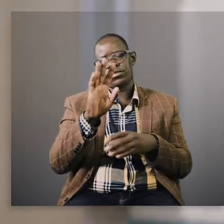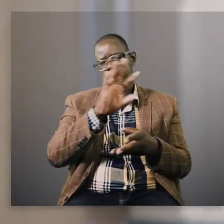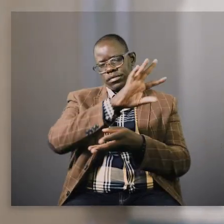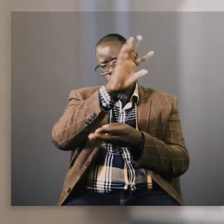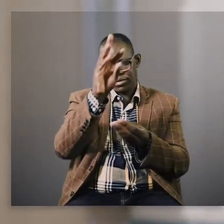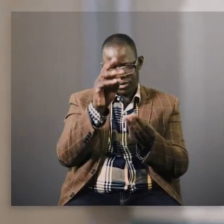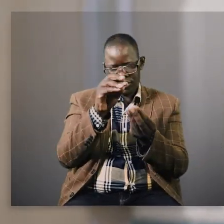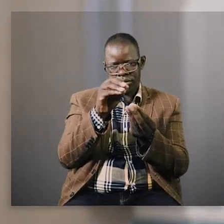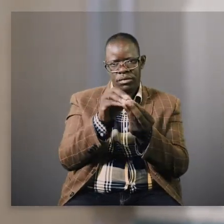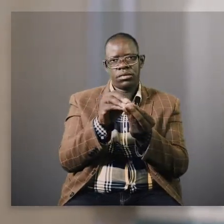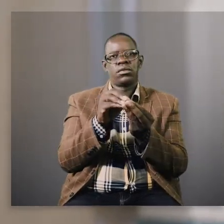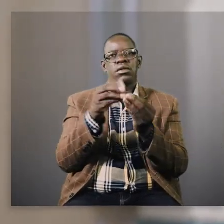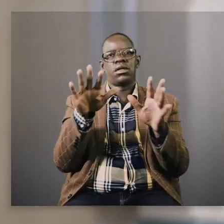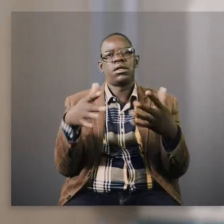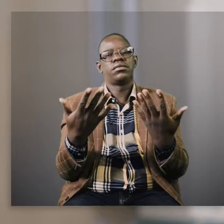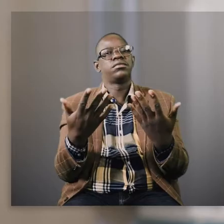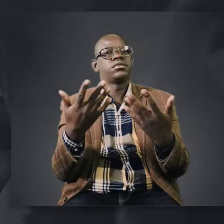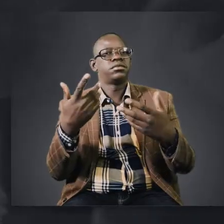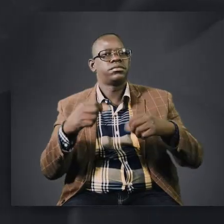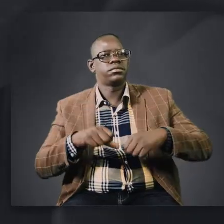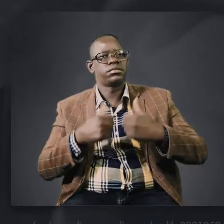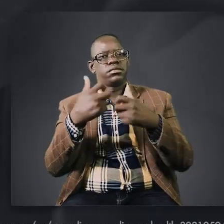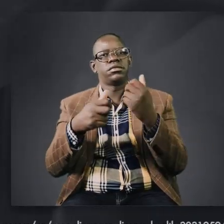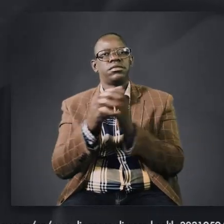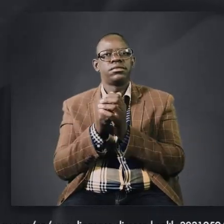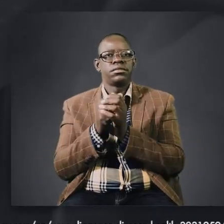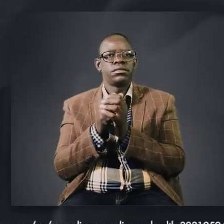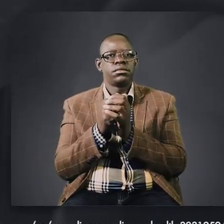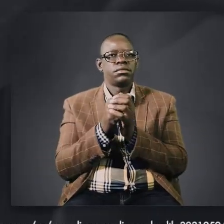highlight a few points about the factors affecting health.